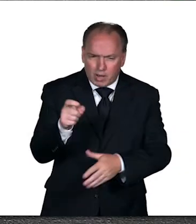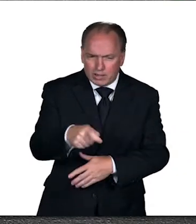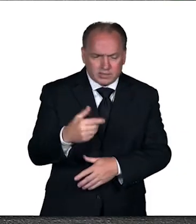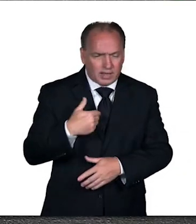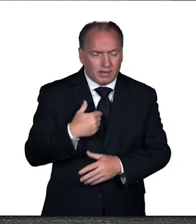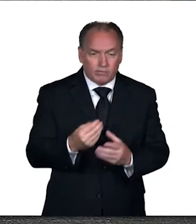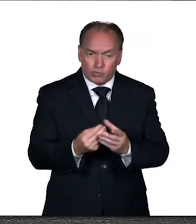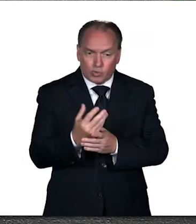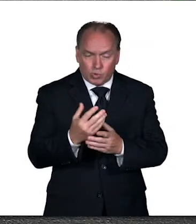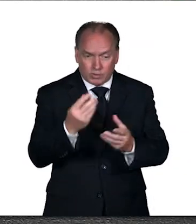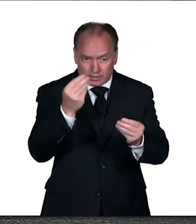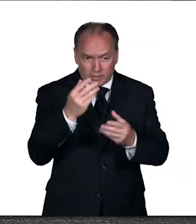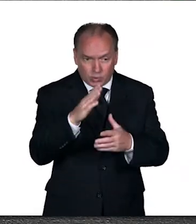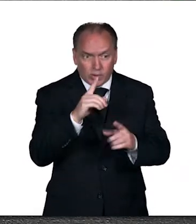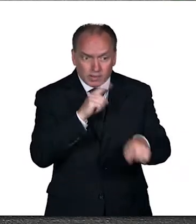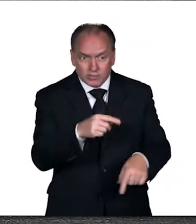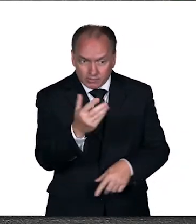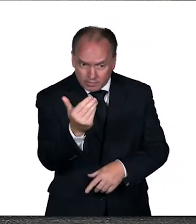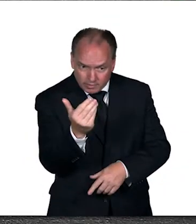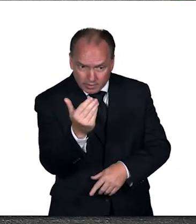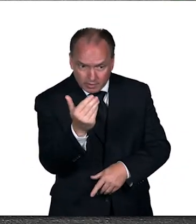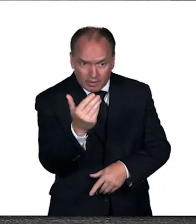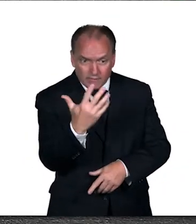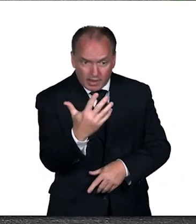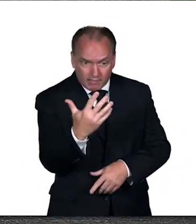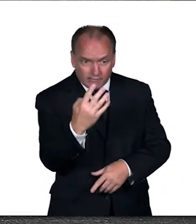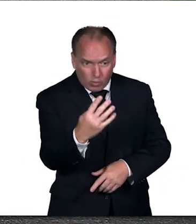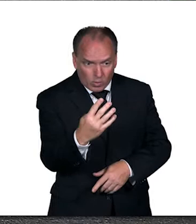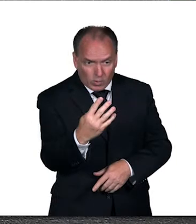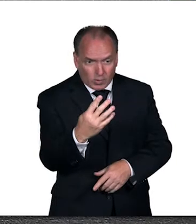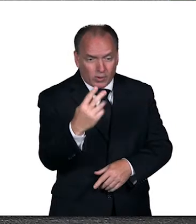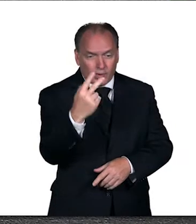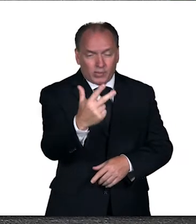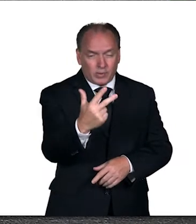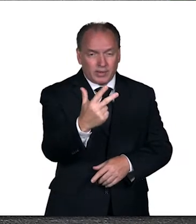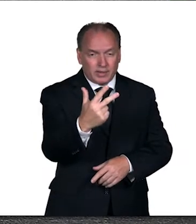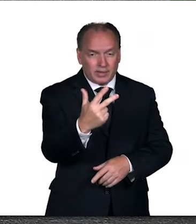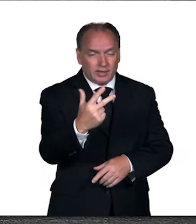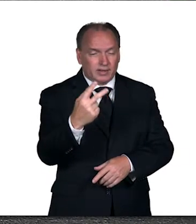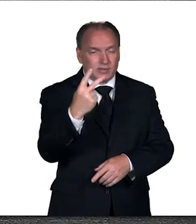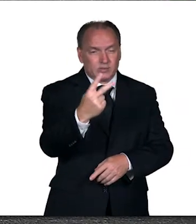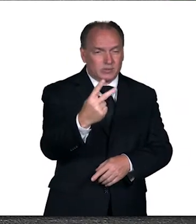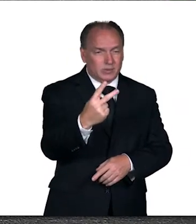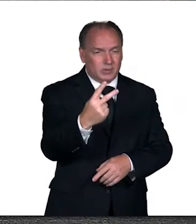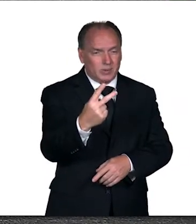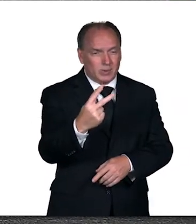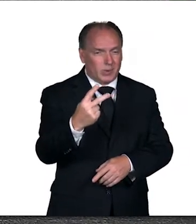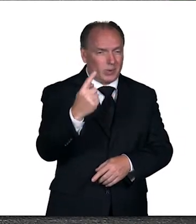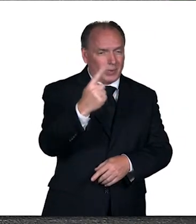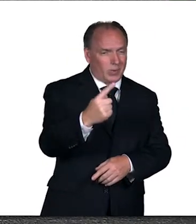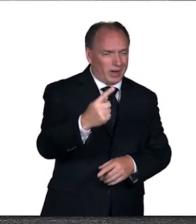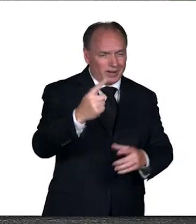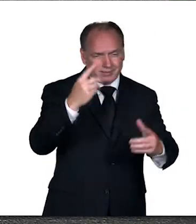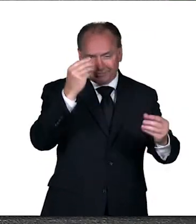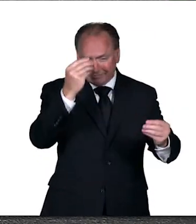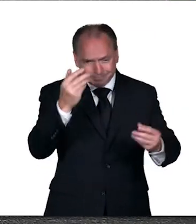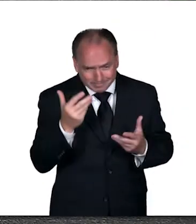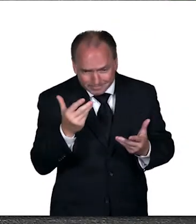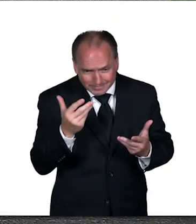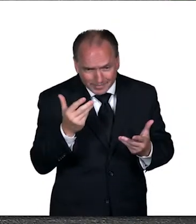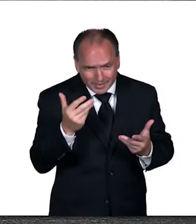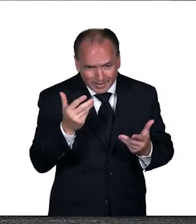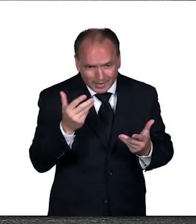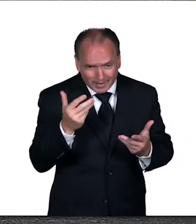grow? All right, I want you to shout your answer out in 5, 4, 3, 2,